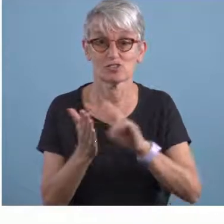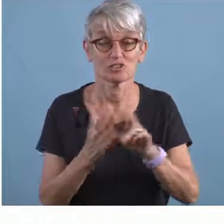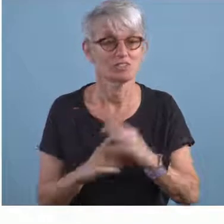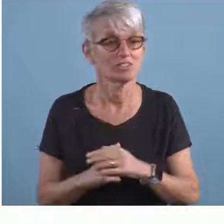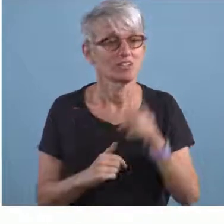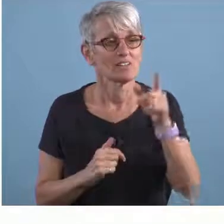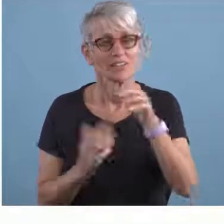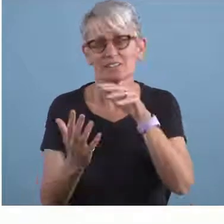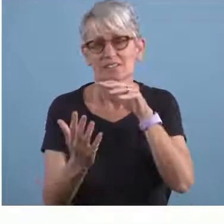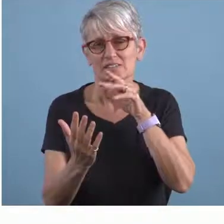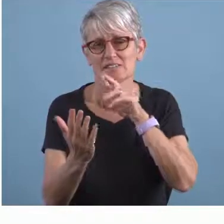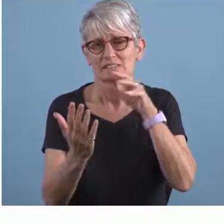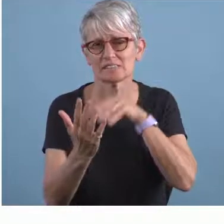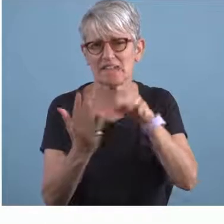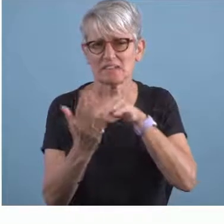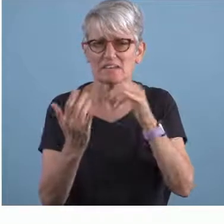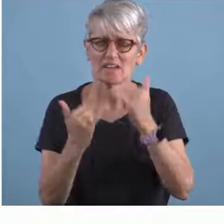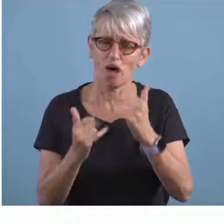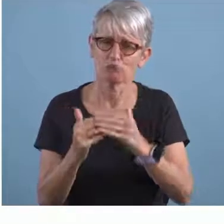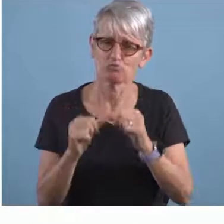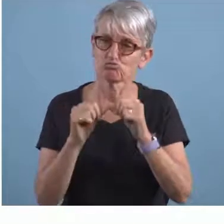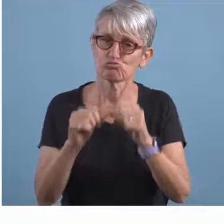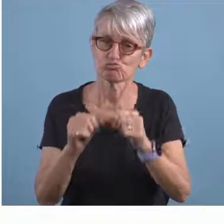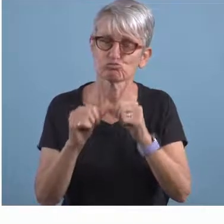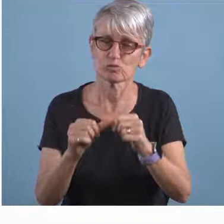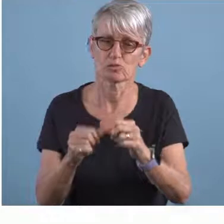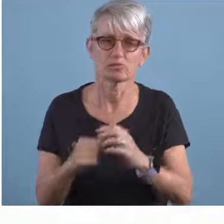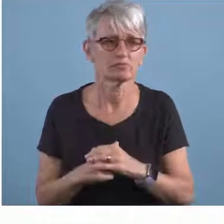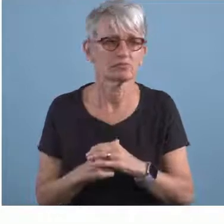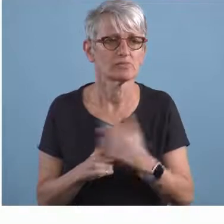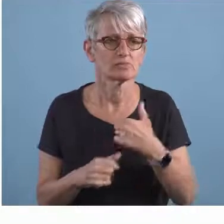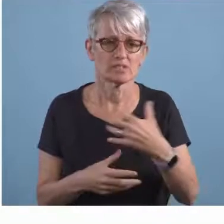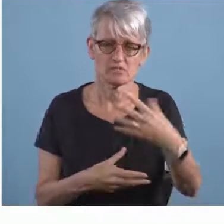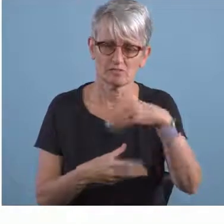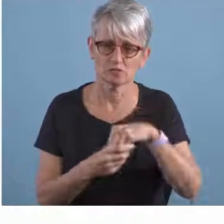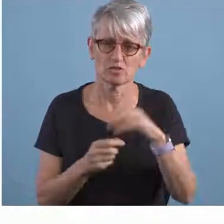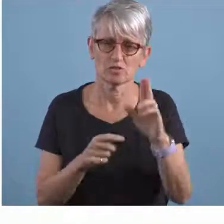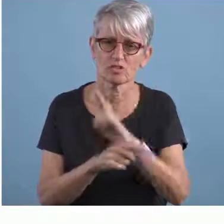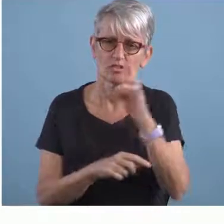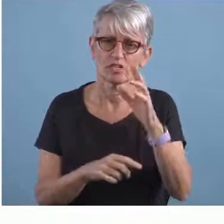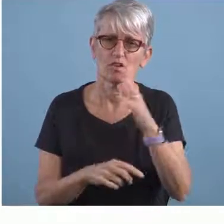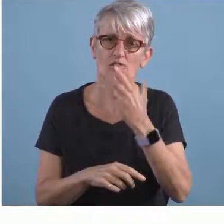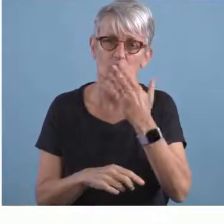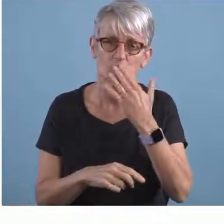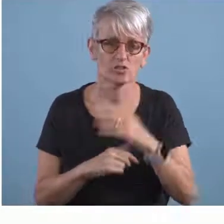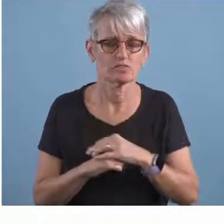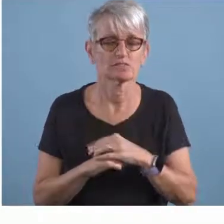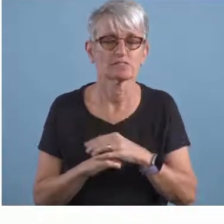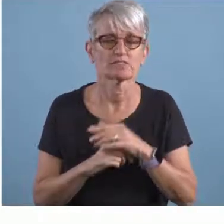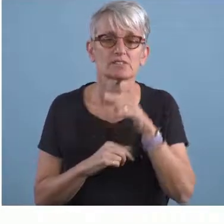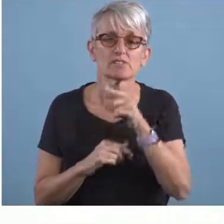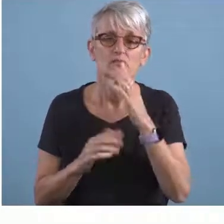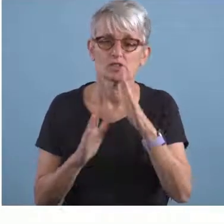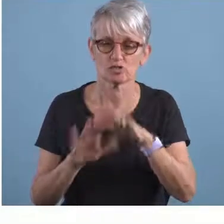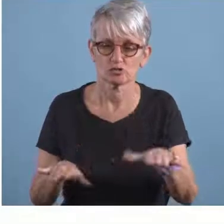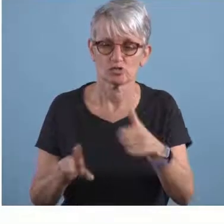study that is ongoing right now, as was mentioned, that I'm involved with at the University of Colorado. And this is with children who